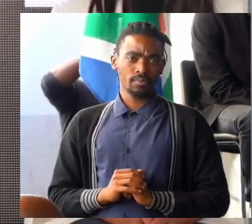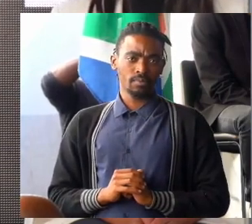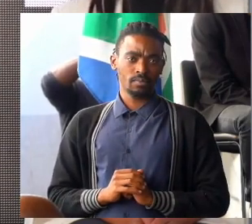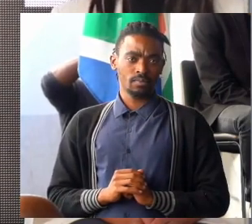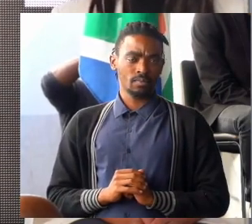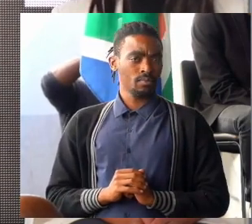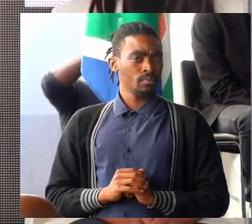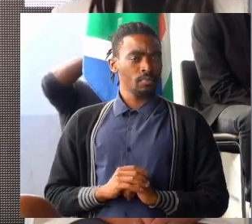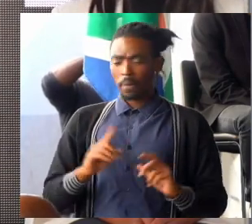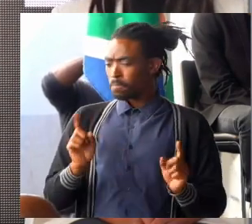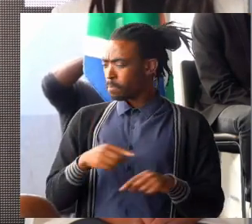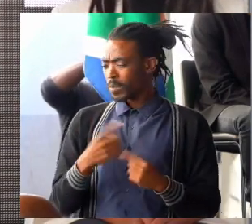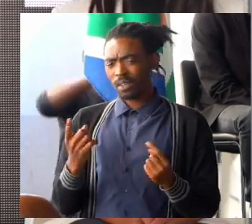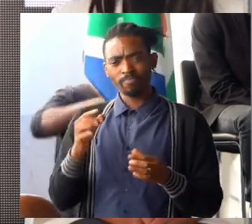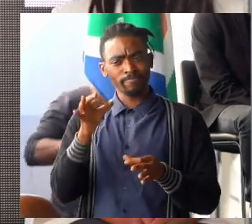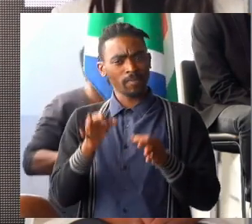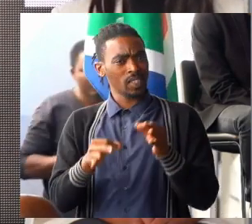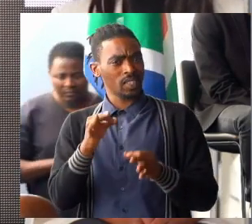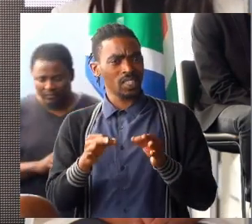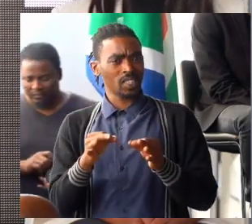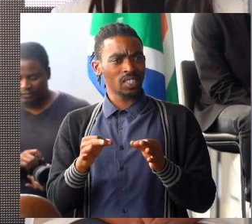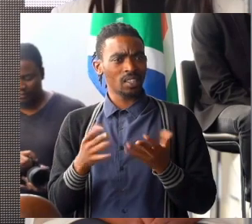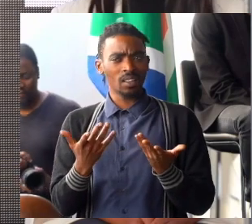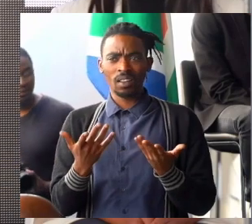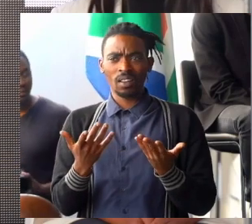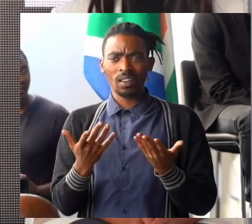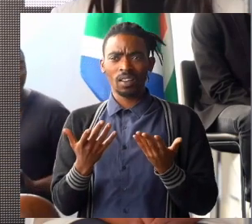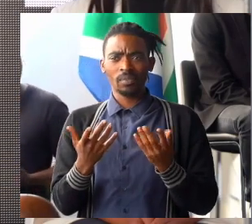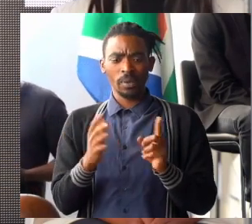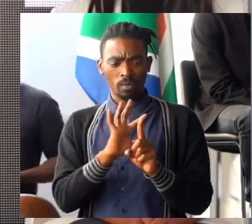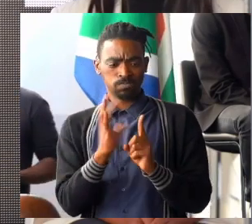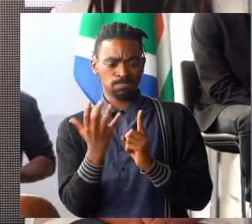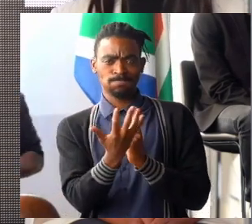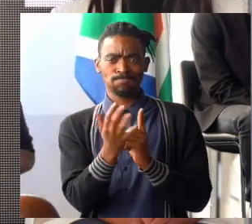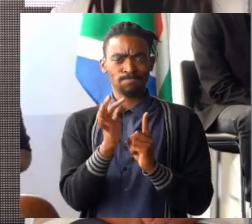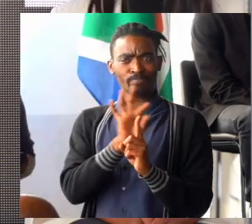We cannot have justice when we are surrounded by economic injustice.